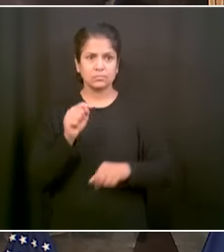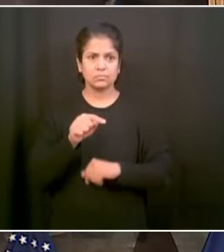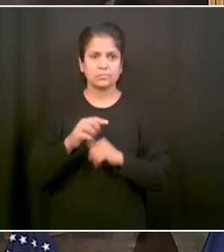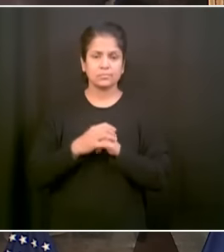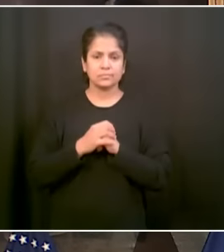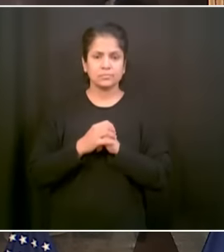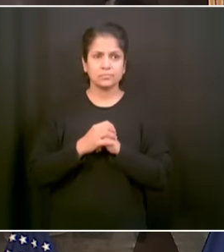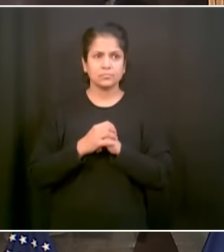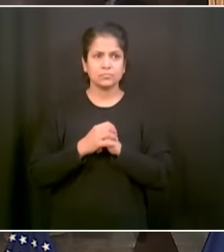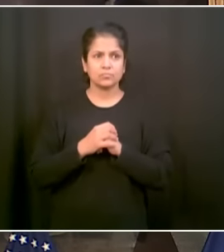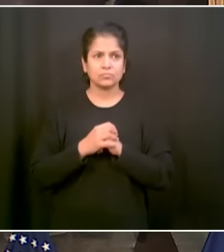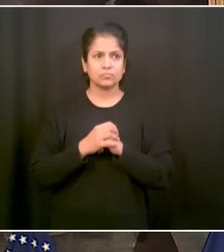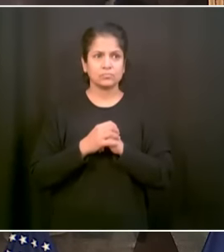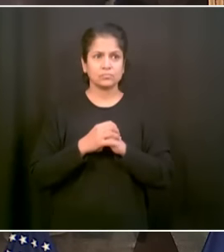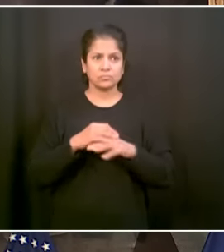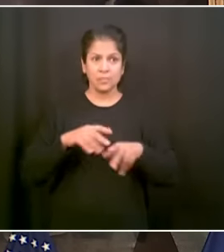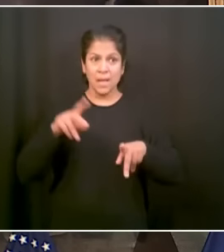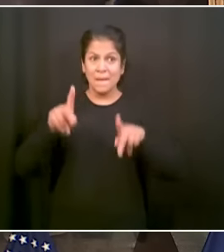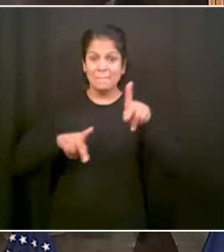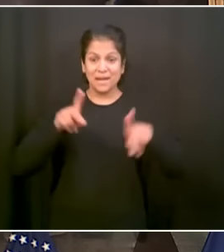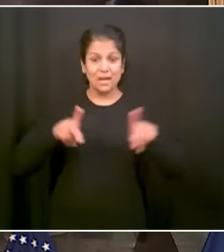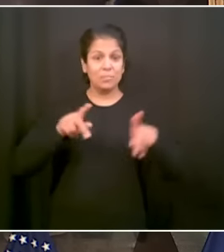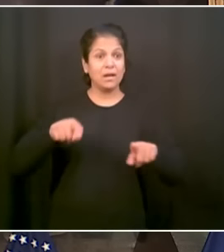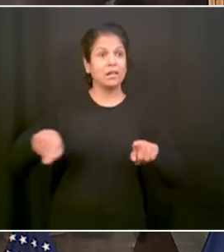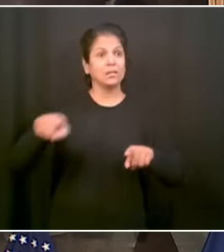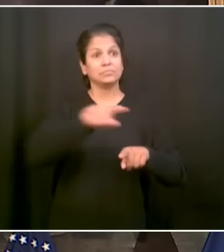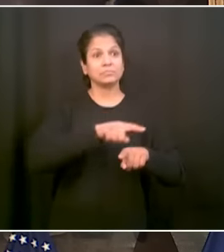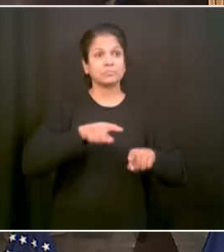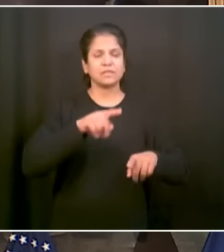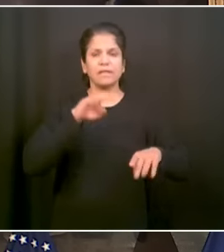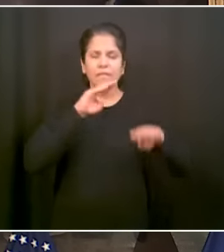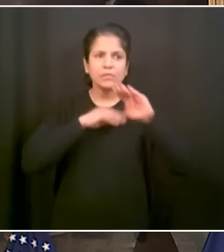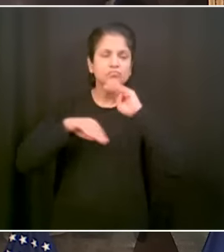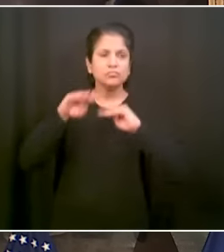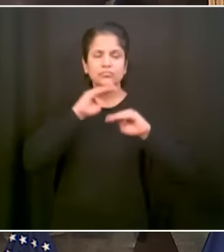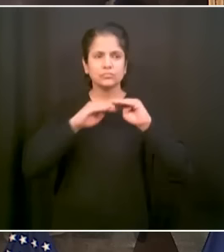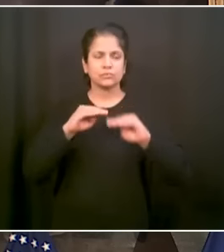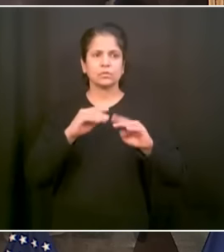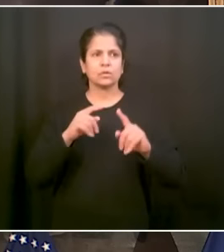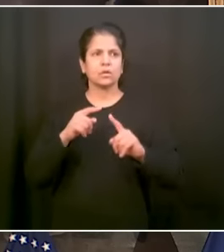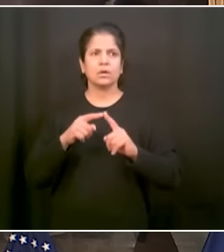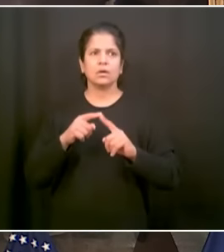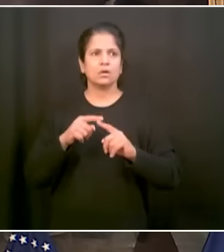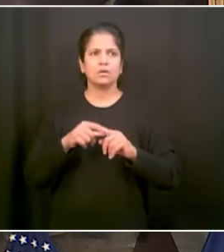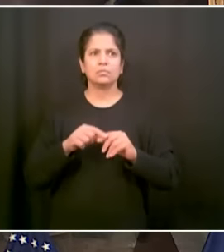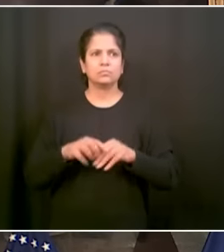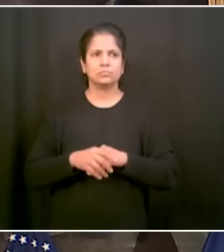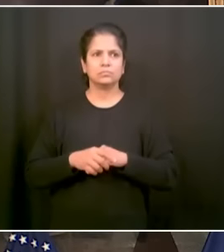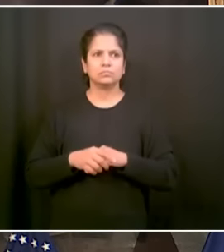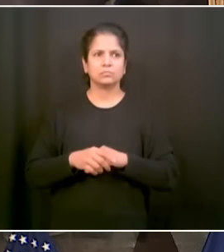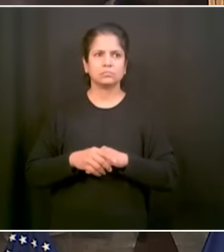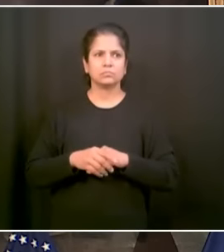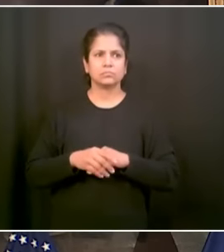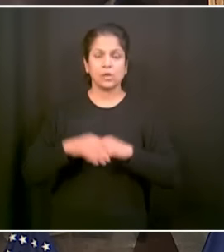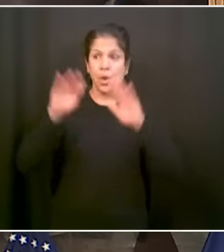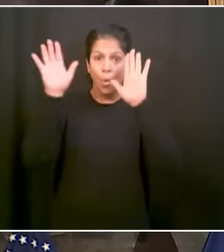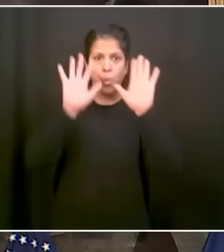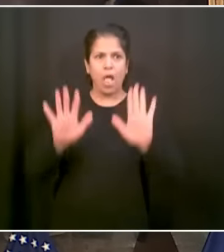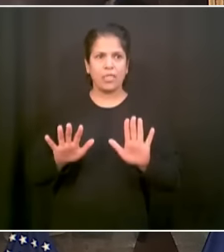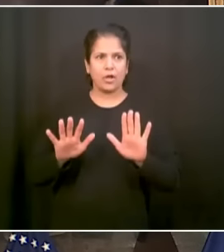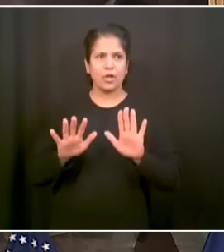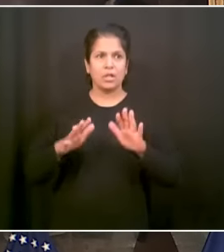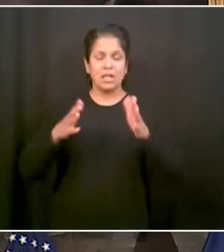with sidewalk and bus stop conditions 3 days after this snowstorm. The city delegates a lot of responsibility to property owners